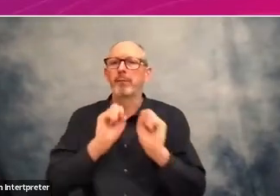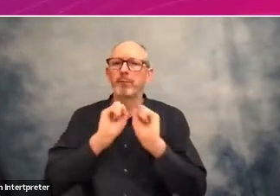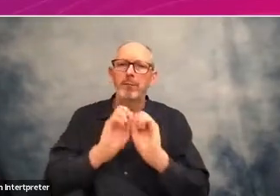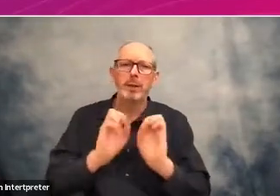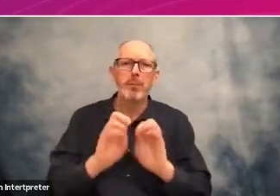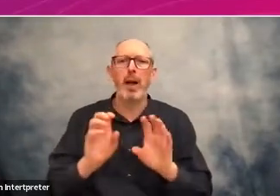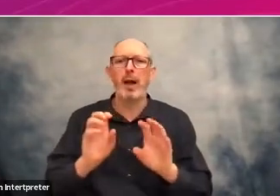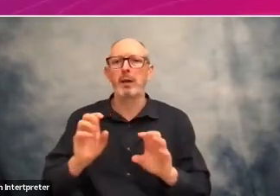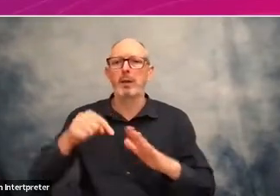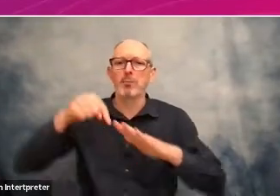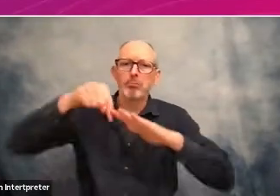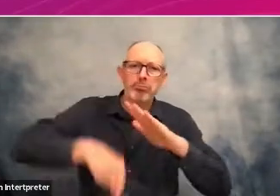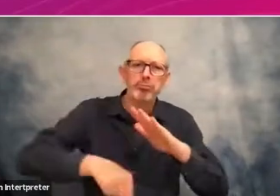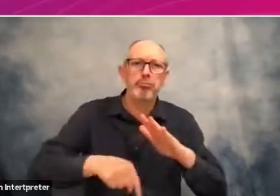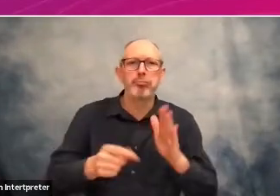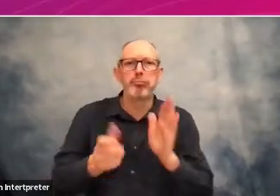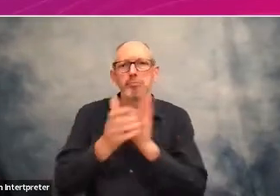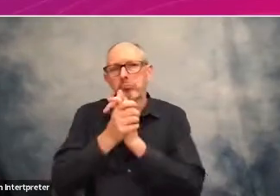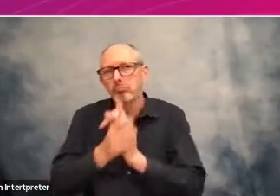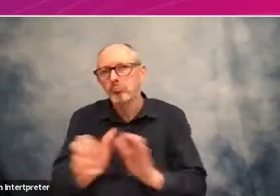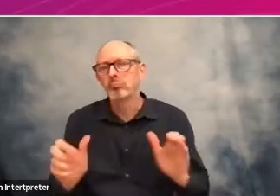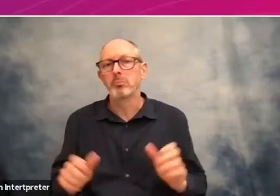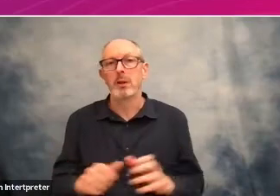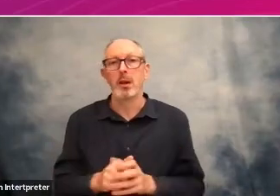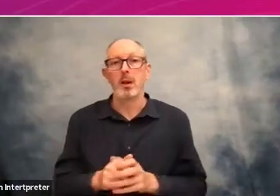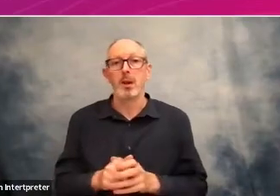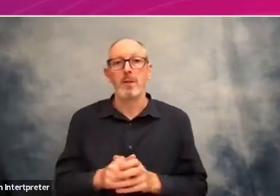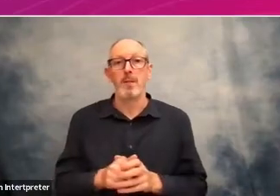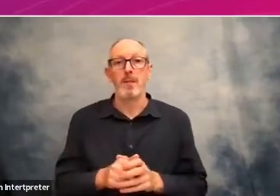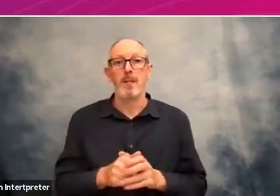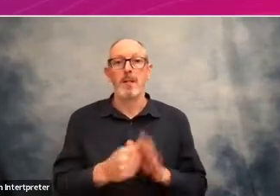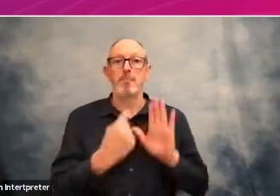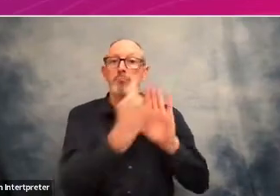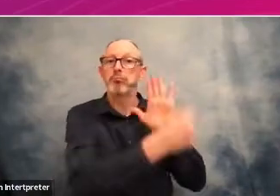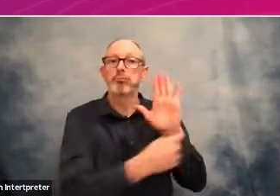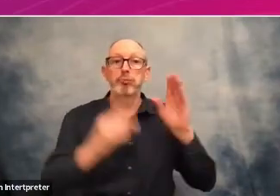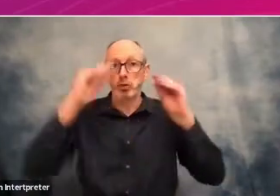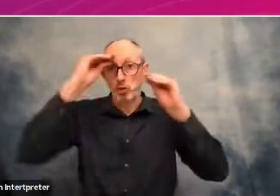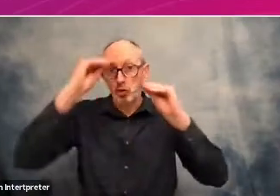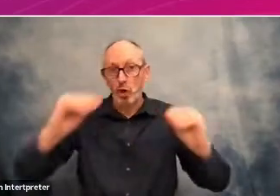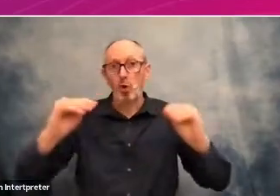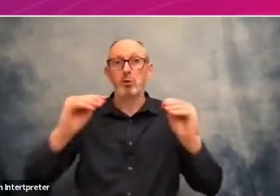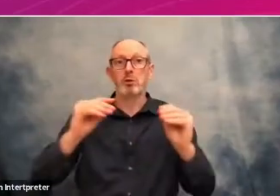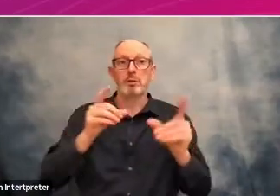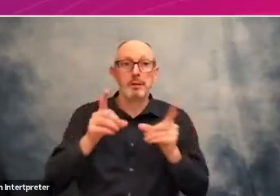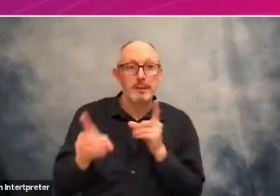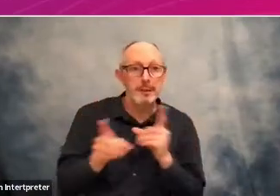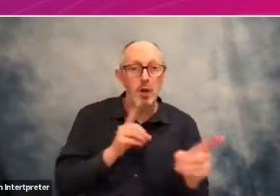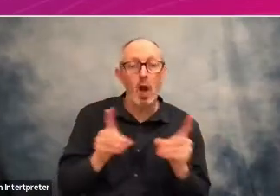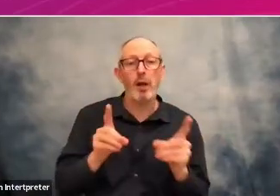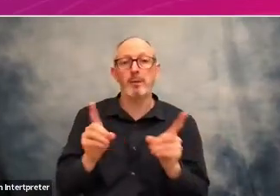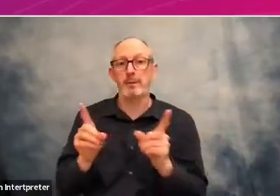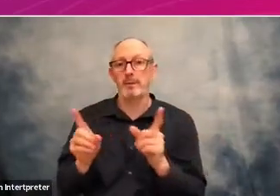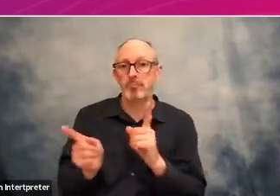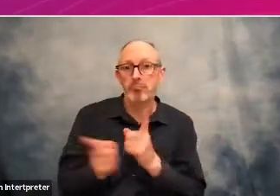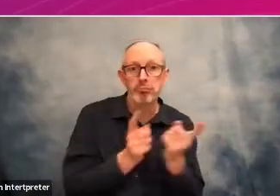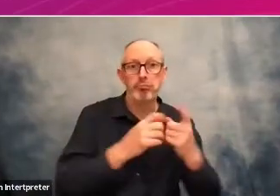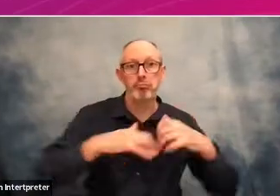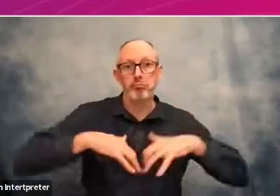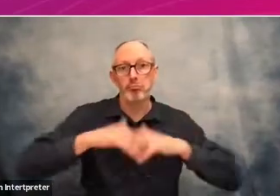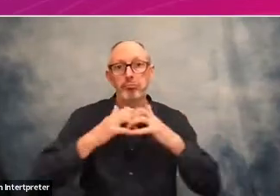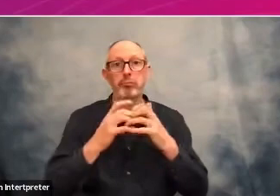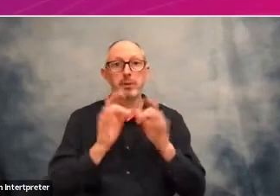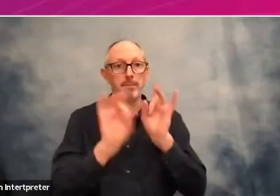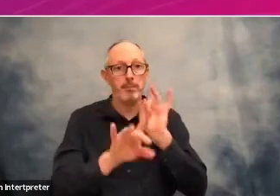and genuine care. This year, our coaches are founders, operators, designers, clinicians, and leaders. They've scaled startups themselves, built